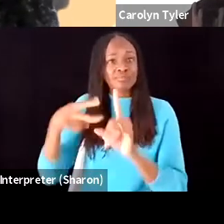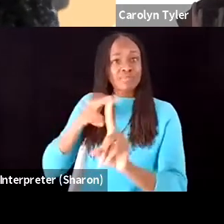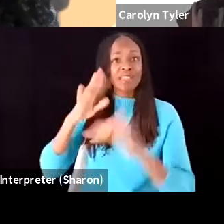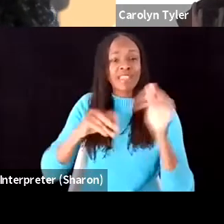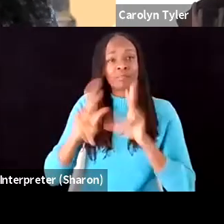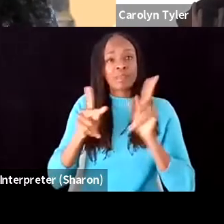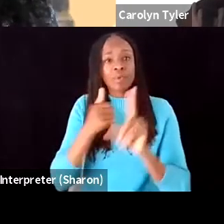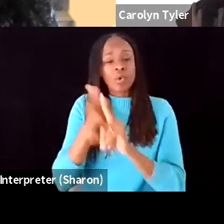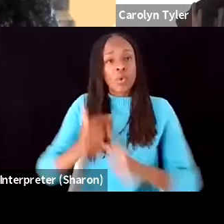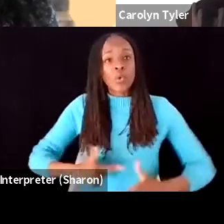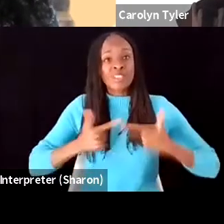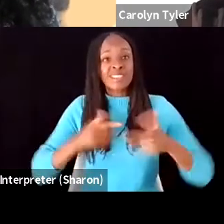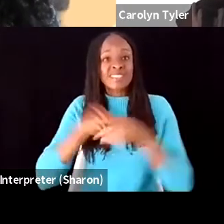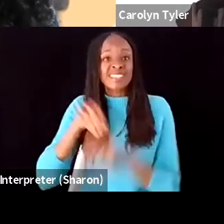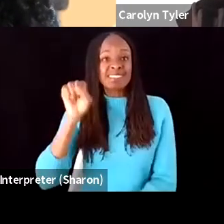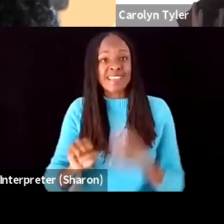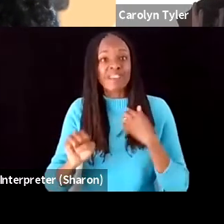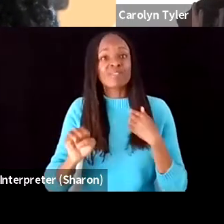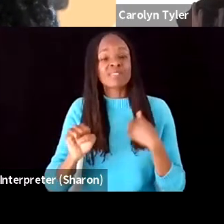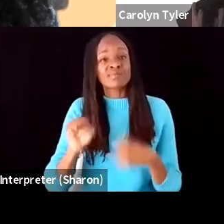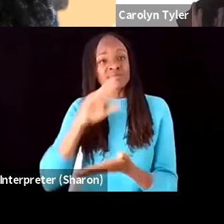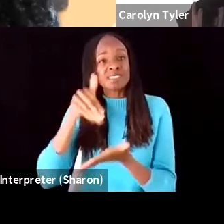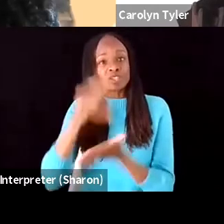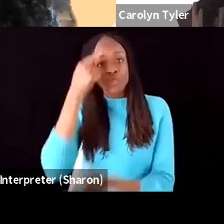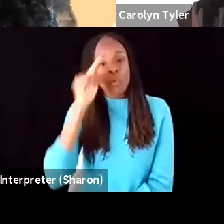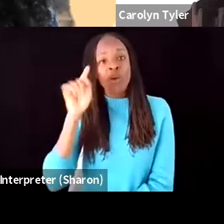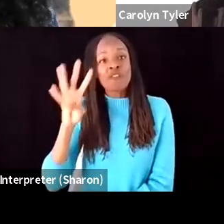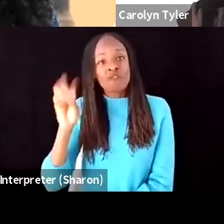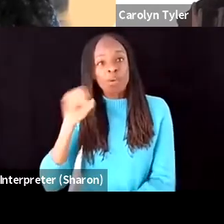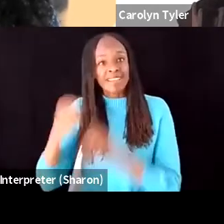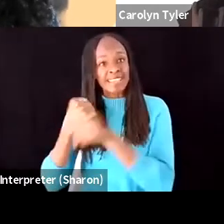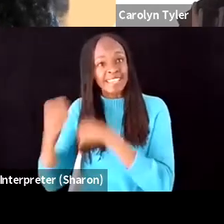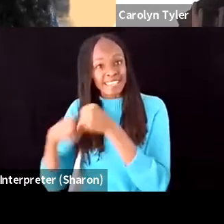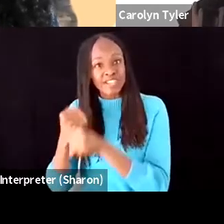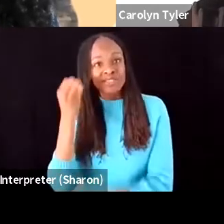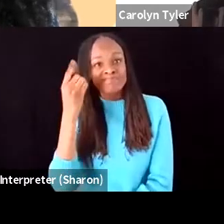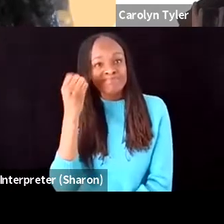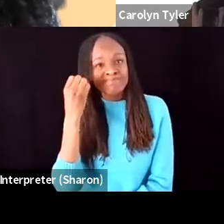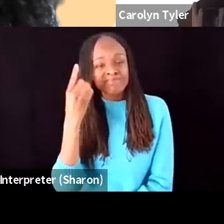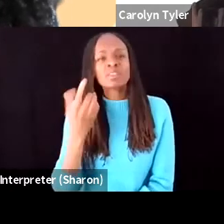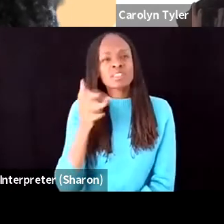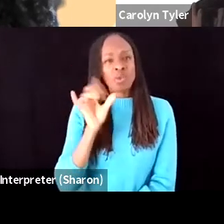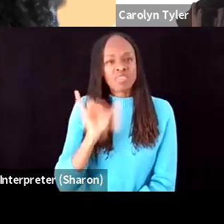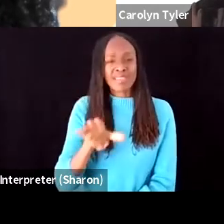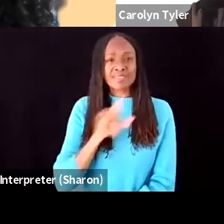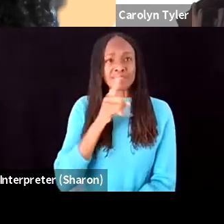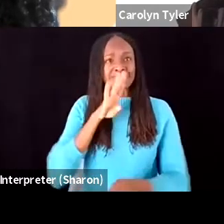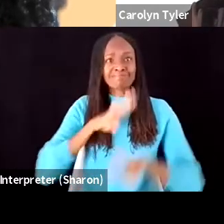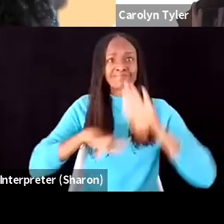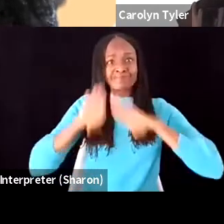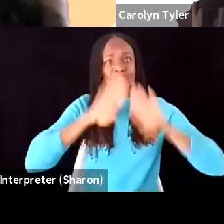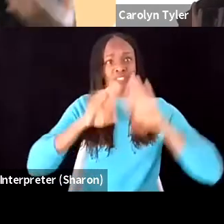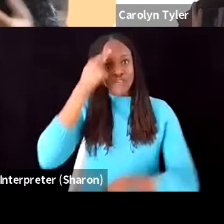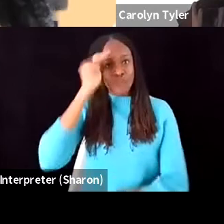in South Central for 40 years. You know what I'm saying? So I think that that's been a frustration of mine.